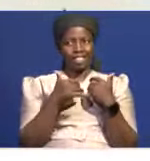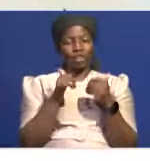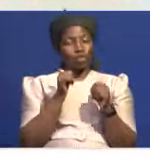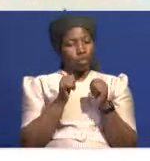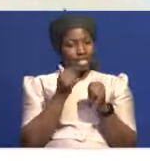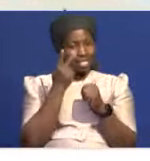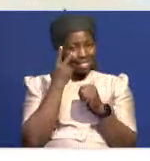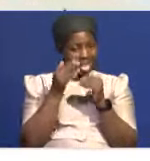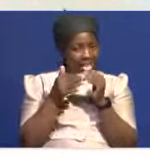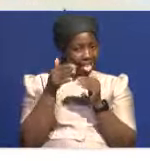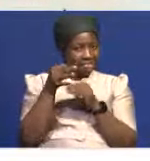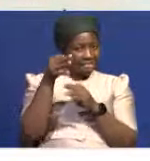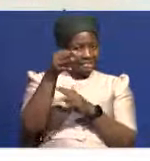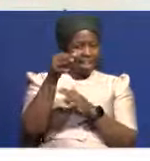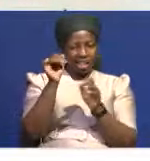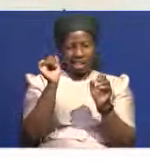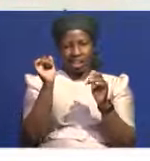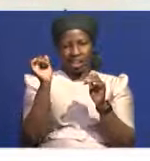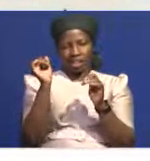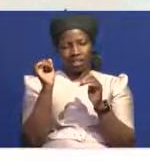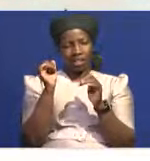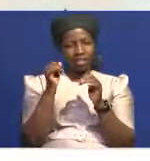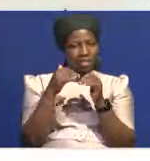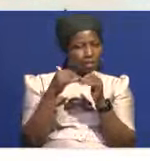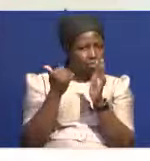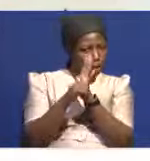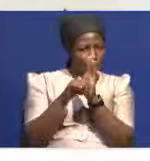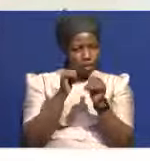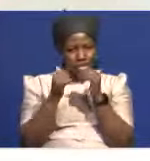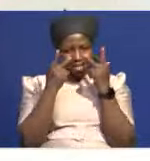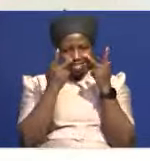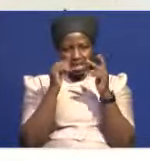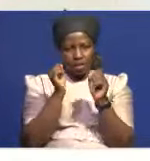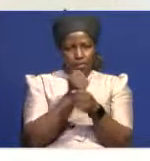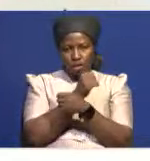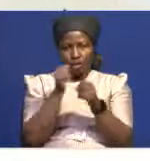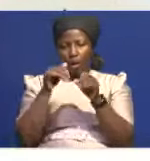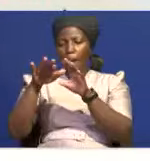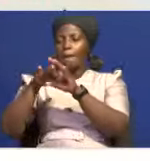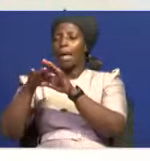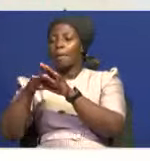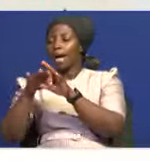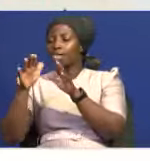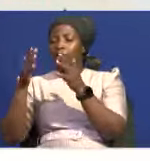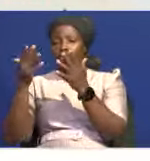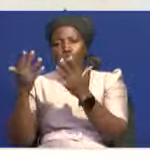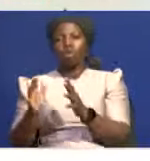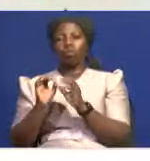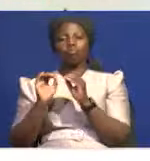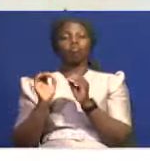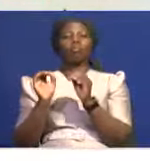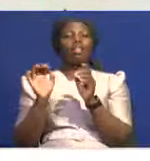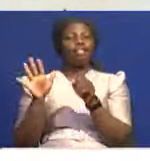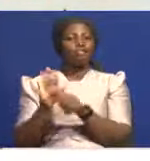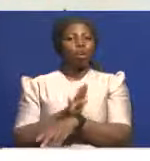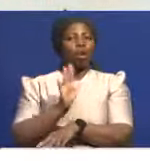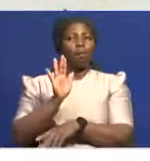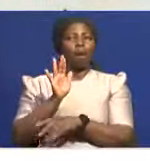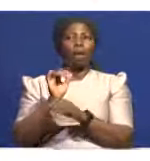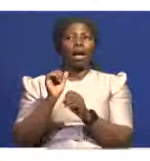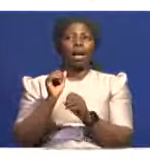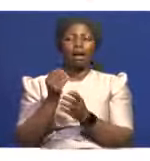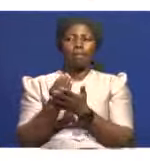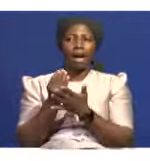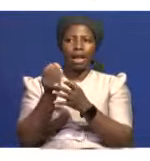foreseen problem for any sacco, members don't lose the entire of their